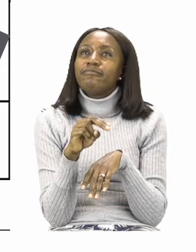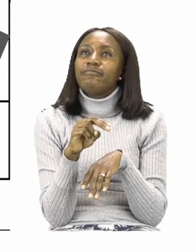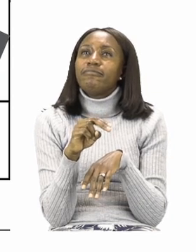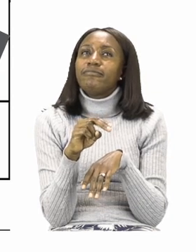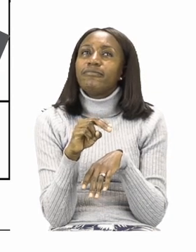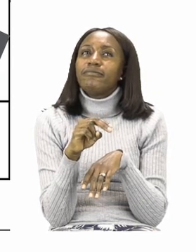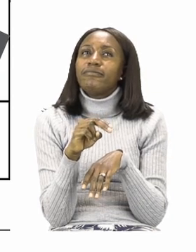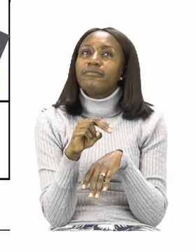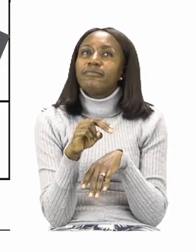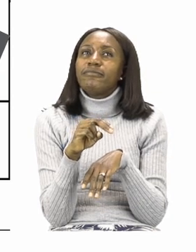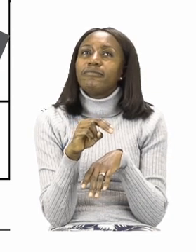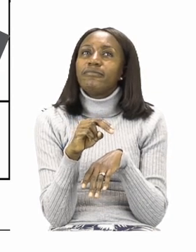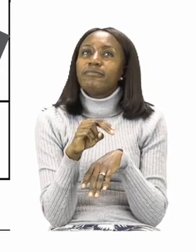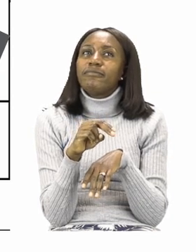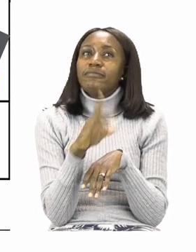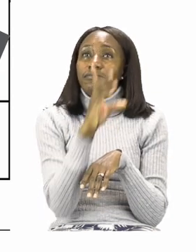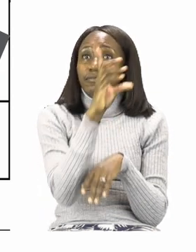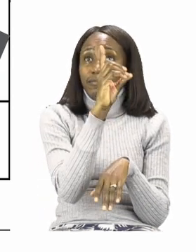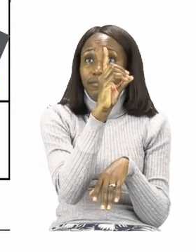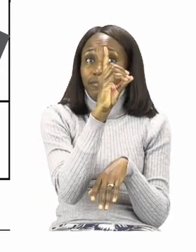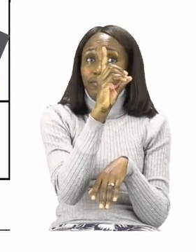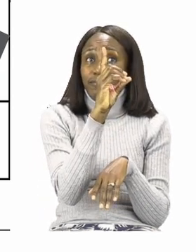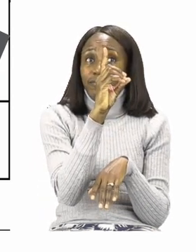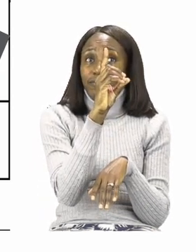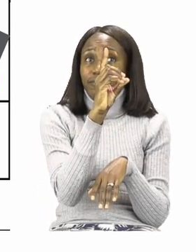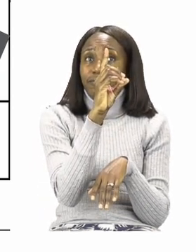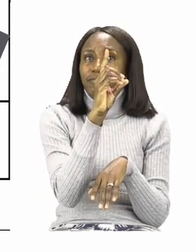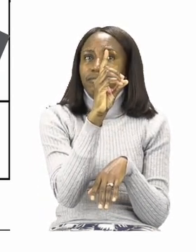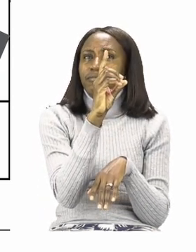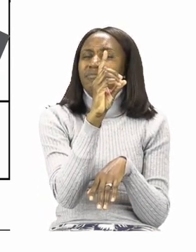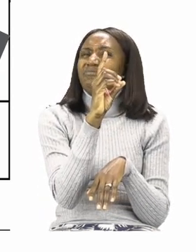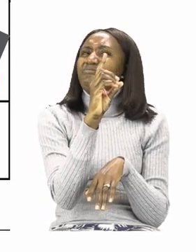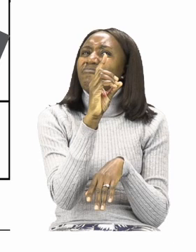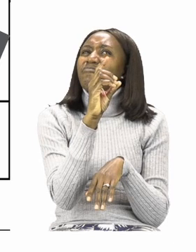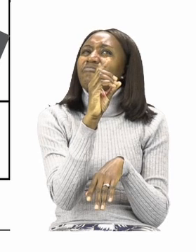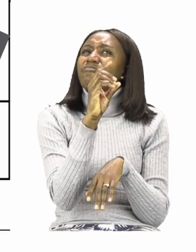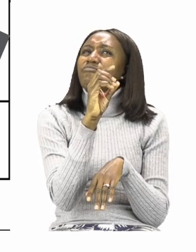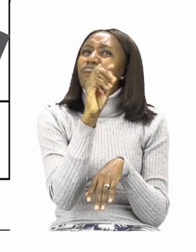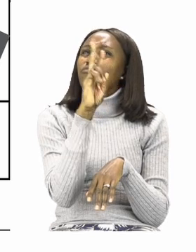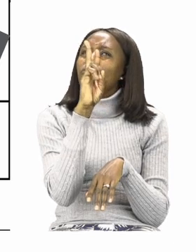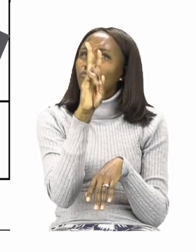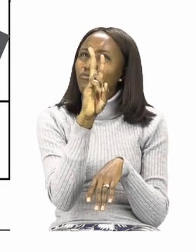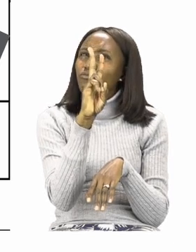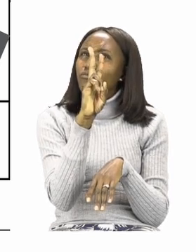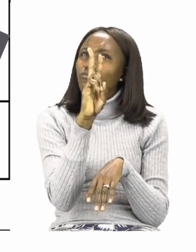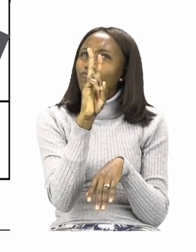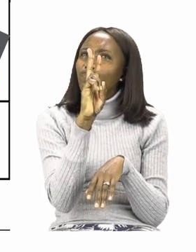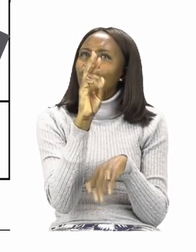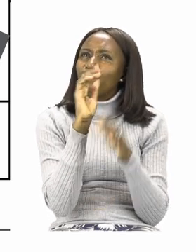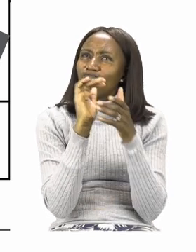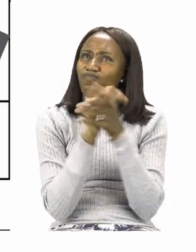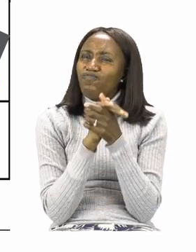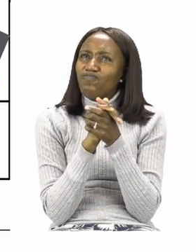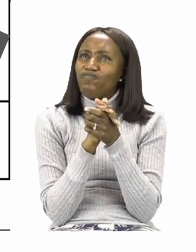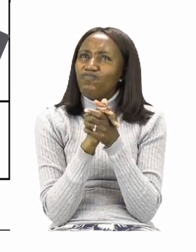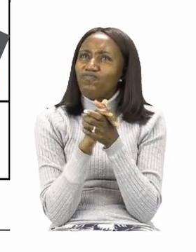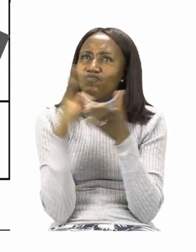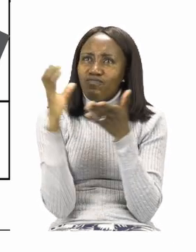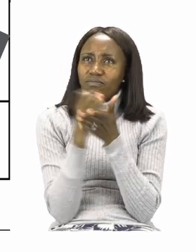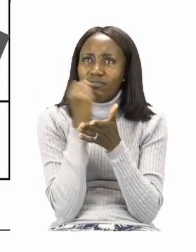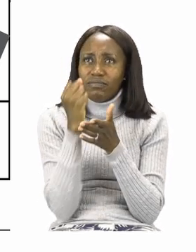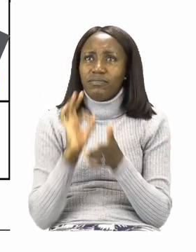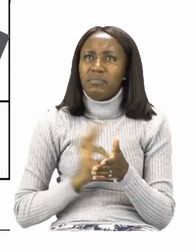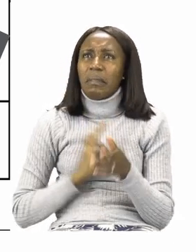Let's read number D. It says, which 2 friends won the